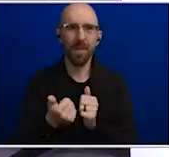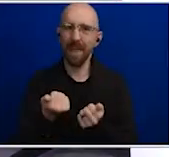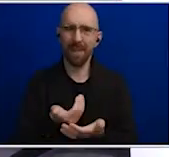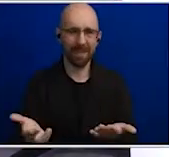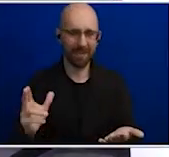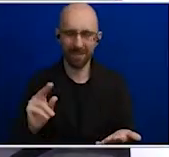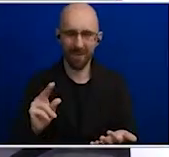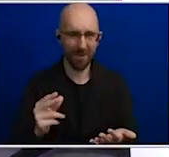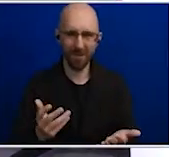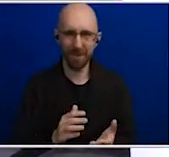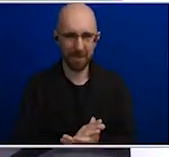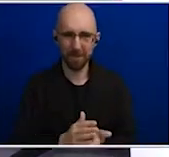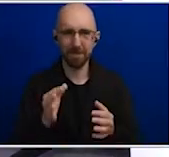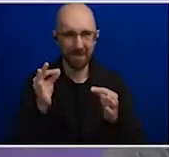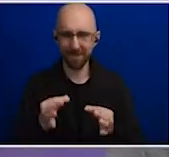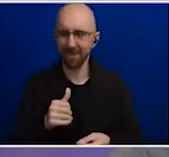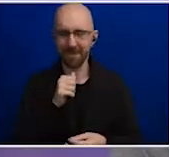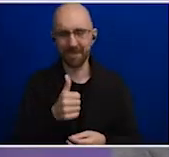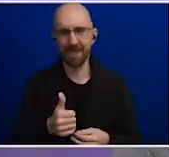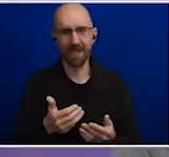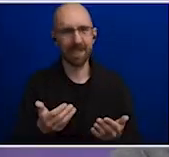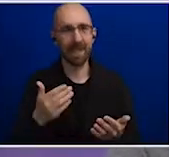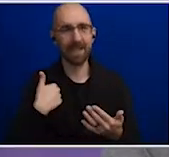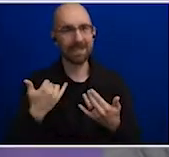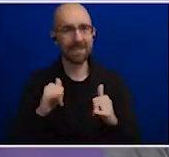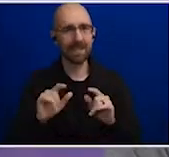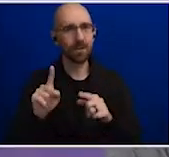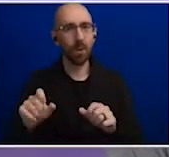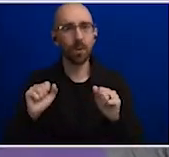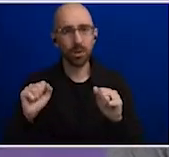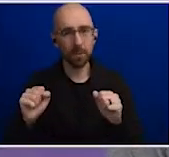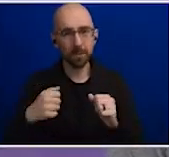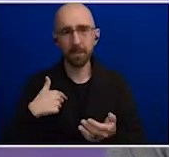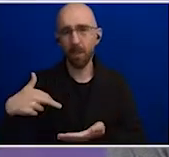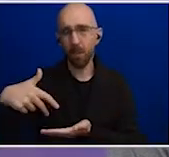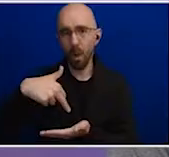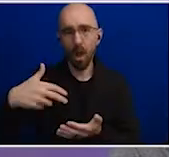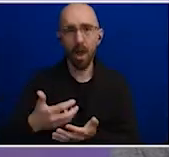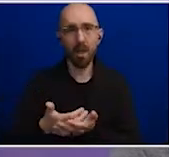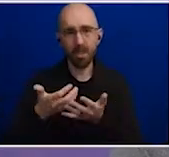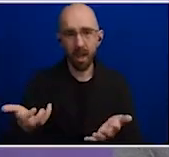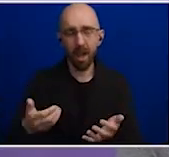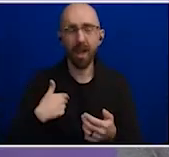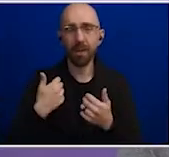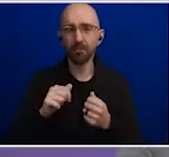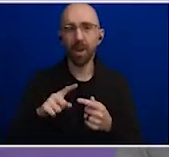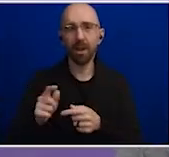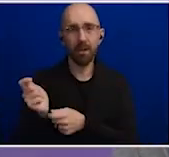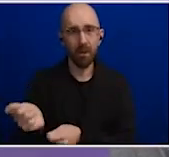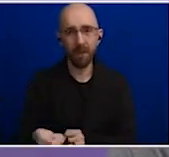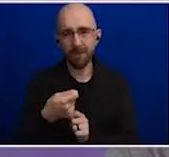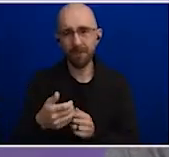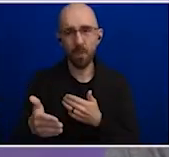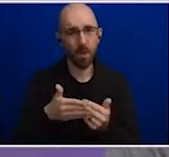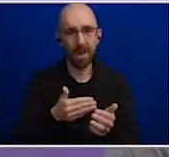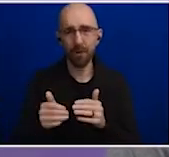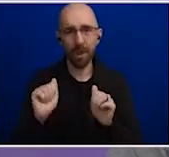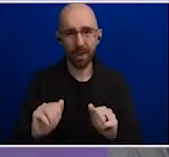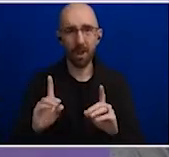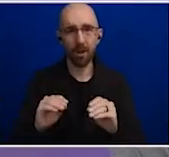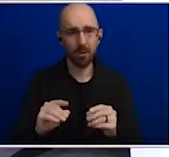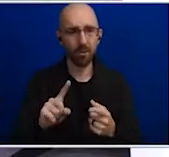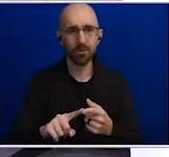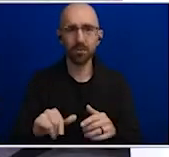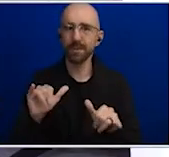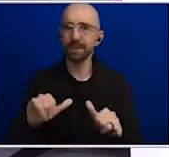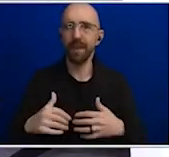I definitely didn't. And you know, and I still go to the gym. I walk a lot. You know, I try to golf and whatever I can do to, you know, stay healthy,